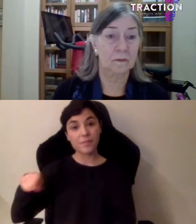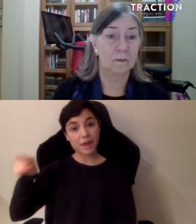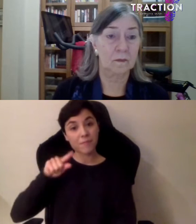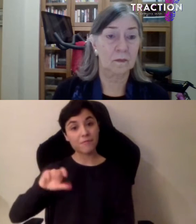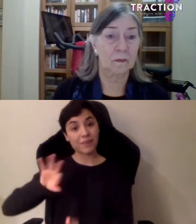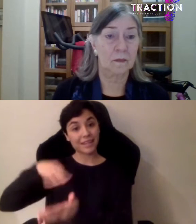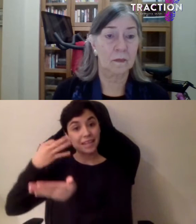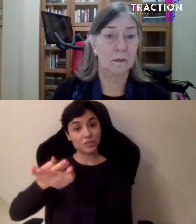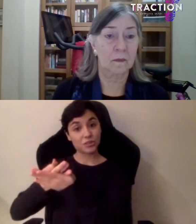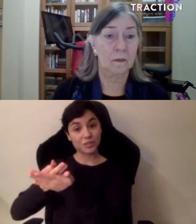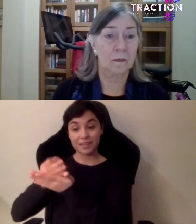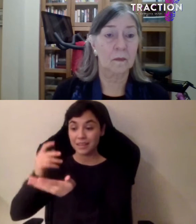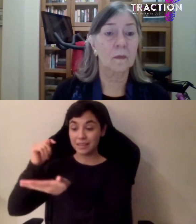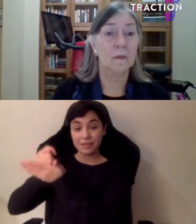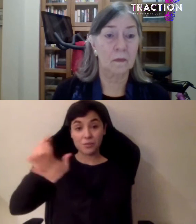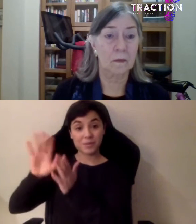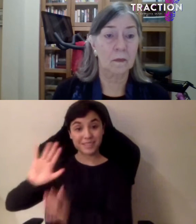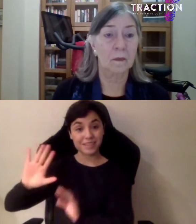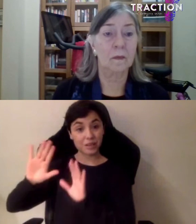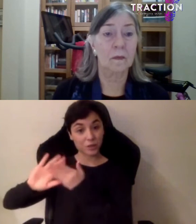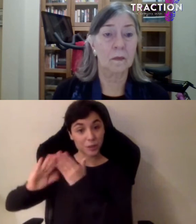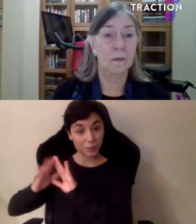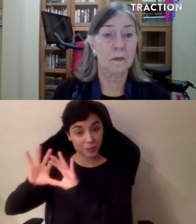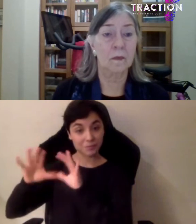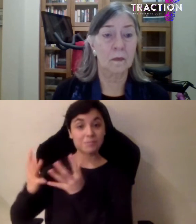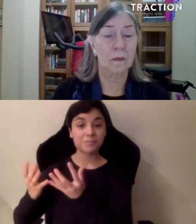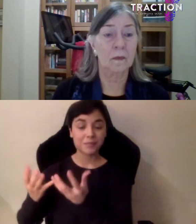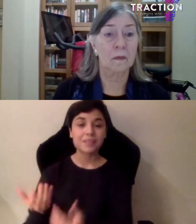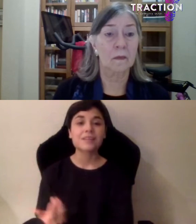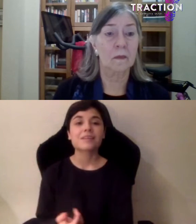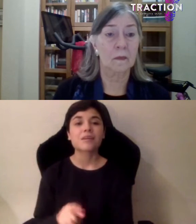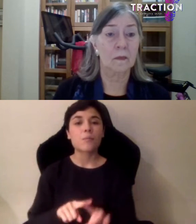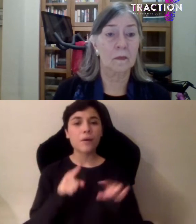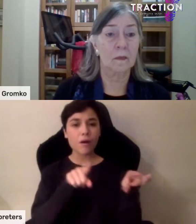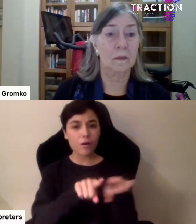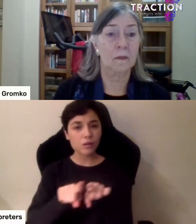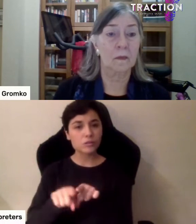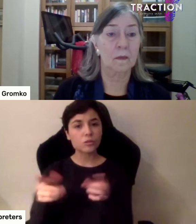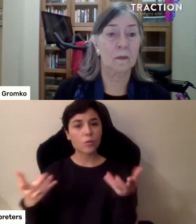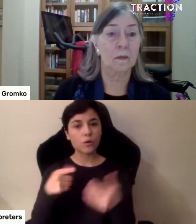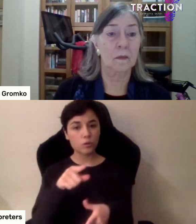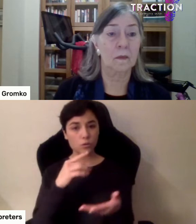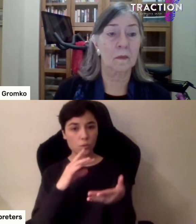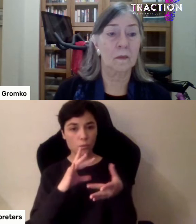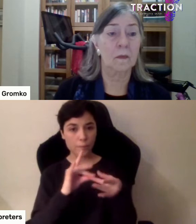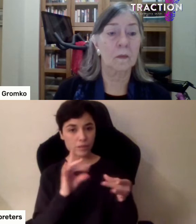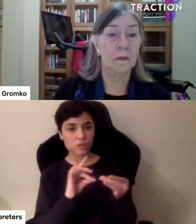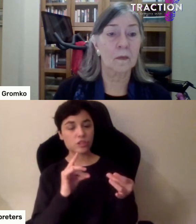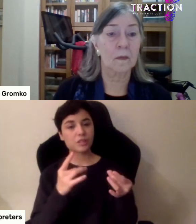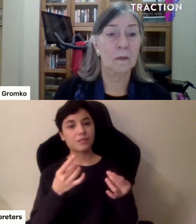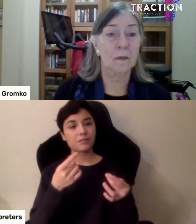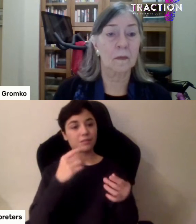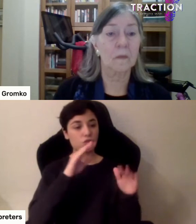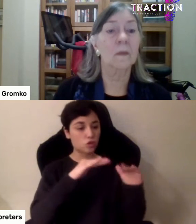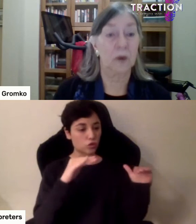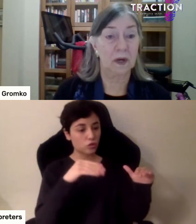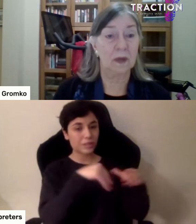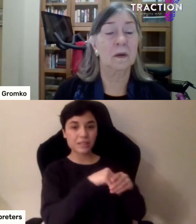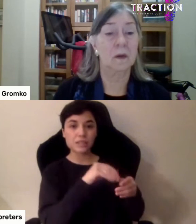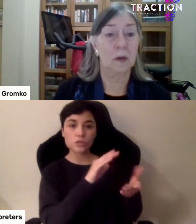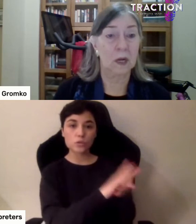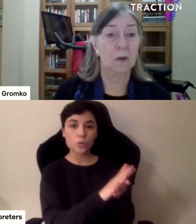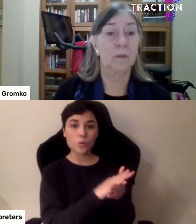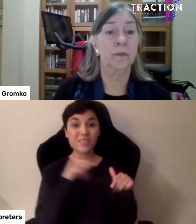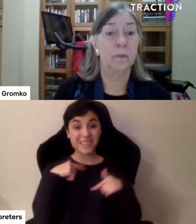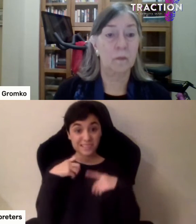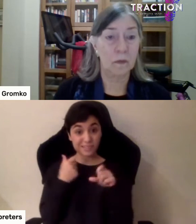It also, in just when you're talking about the kids in school and stuff, like, you know, I've been super healthy this year because I haven't had a cold. I haven't been around